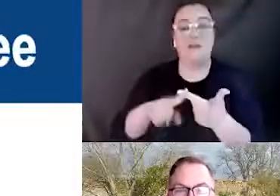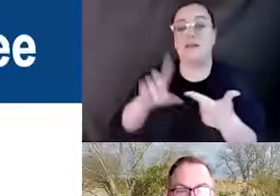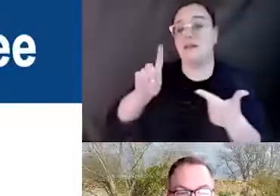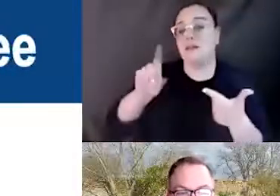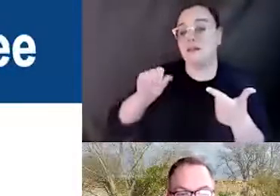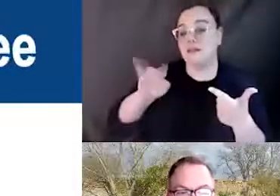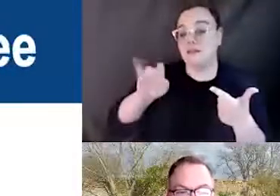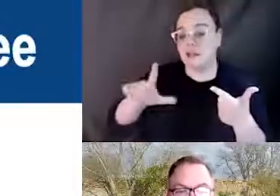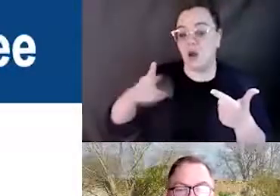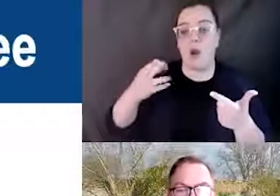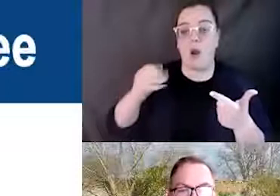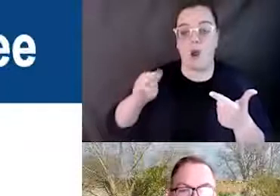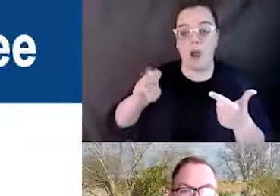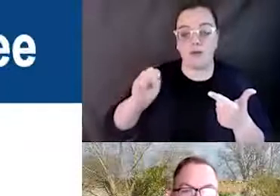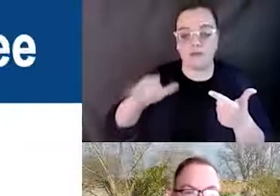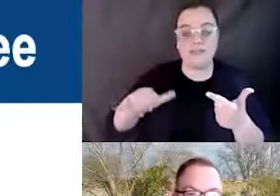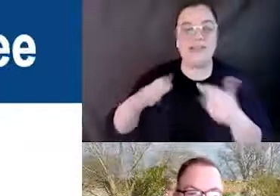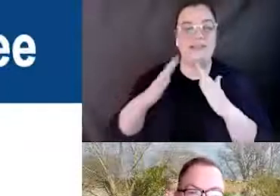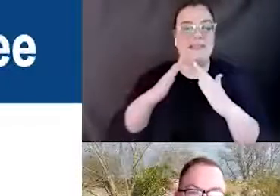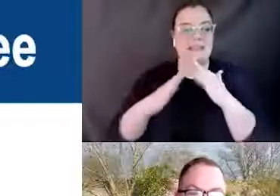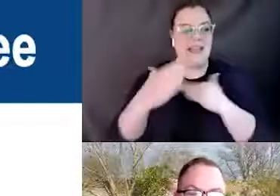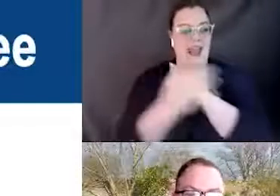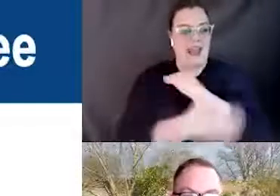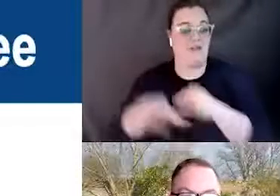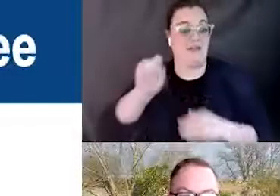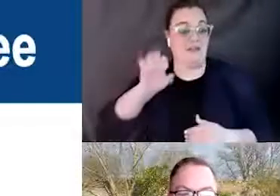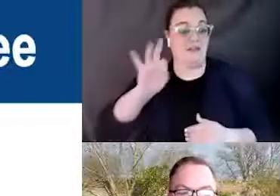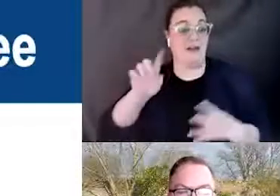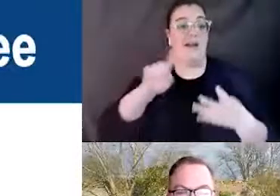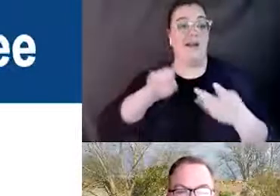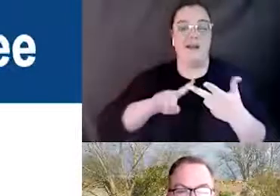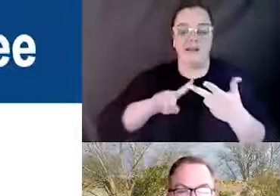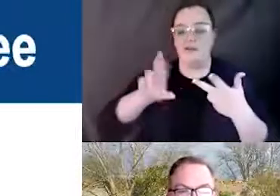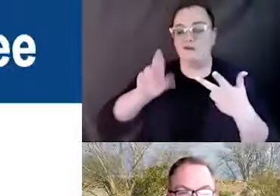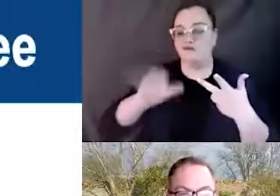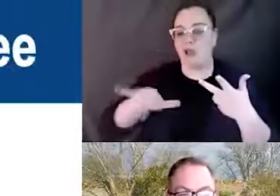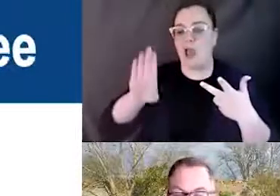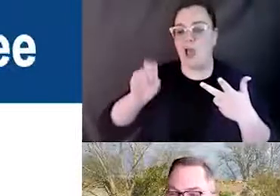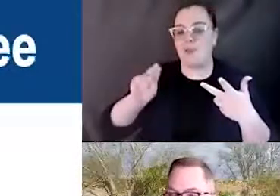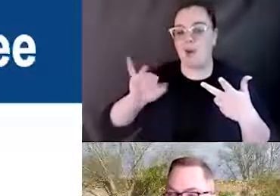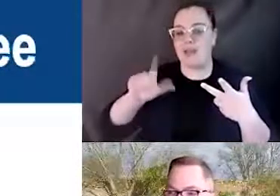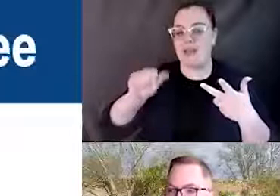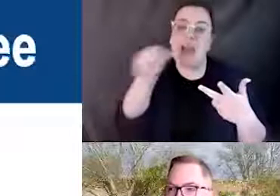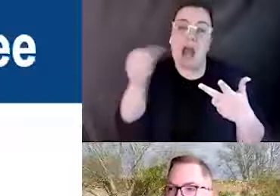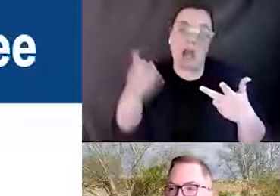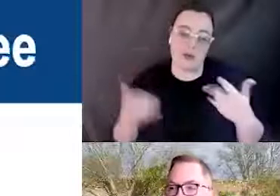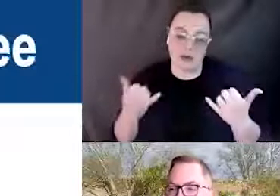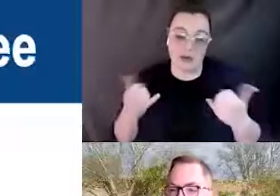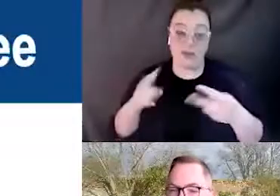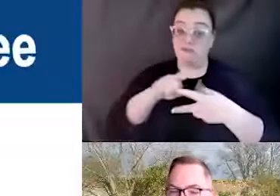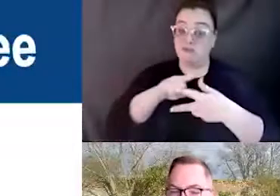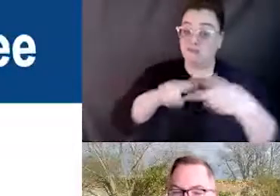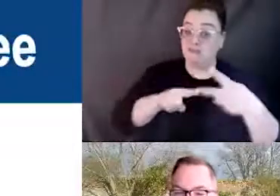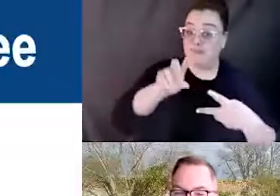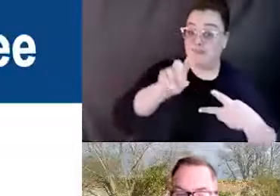County of San Francisco. We're not able to be joined today by Ray Bonilla from Kaiser Permanente. Dina and Daniel.